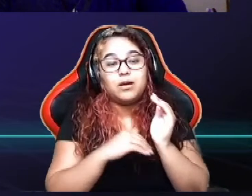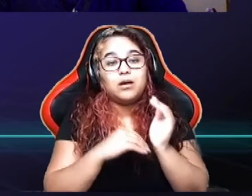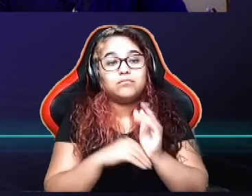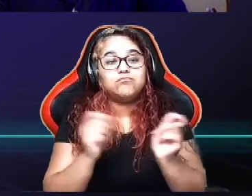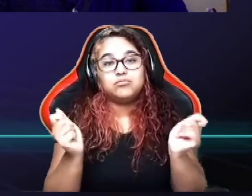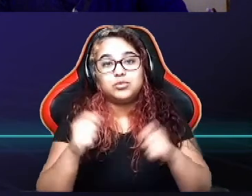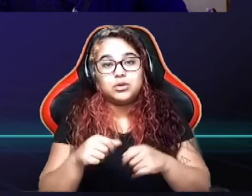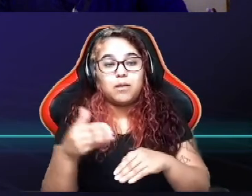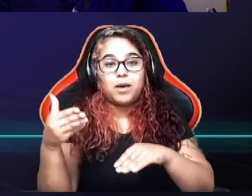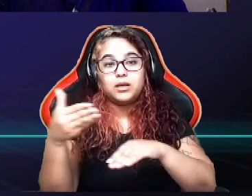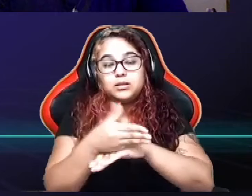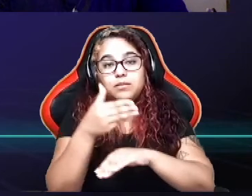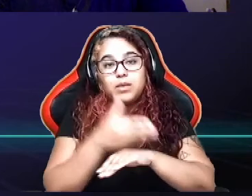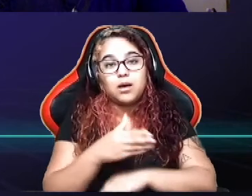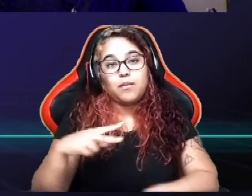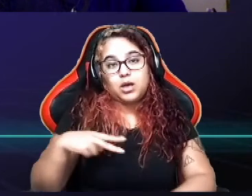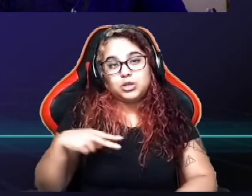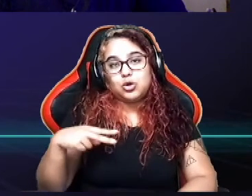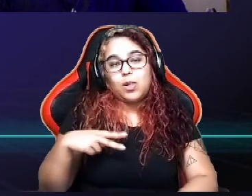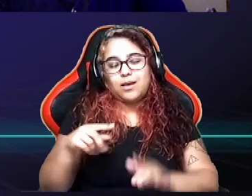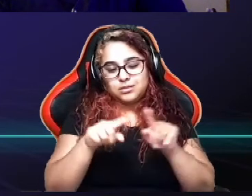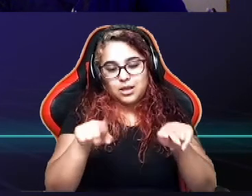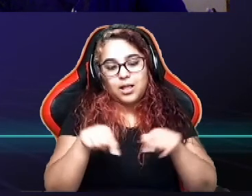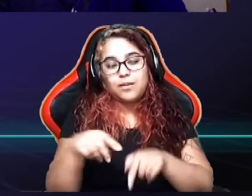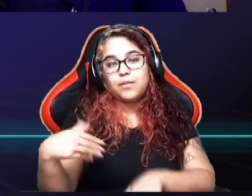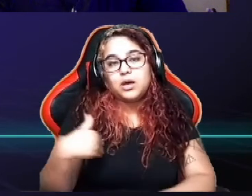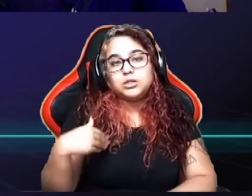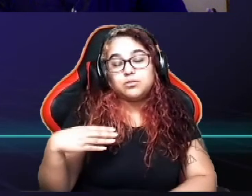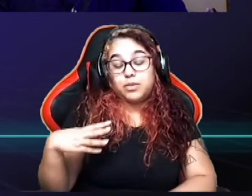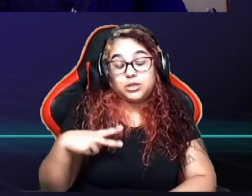rooms for players to play with their friends.